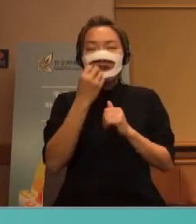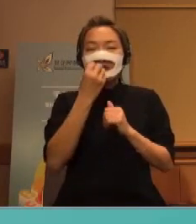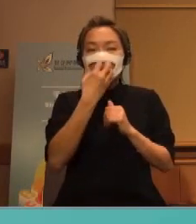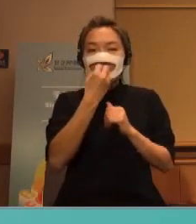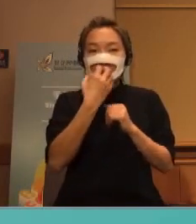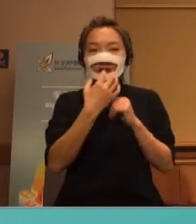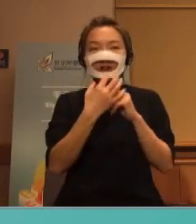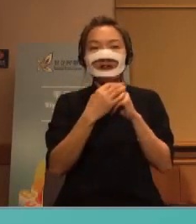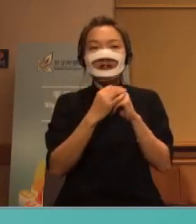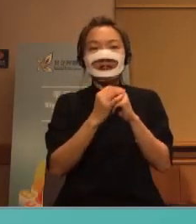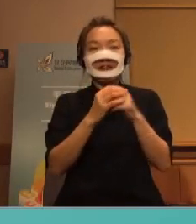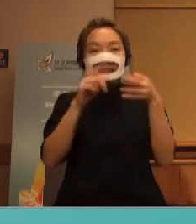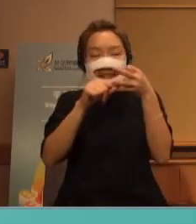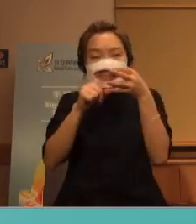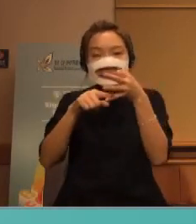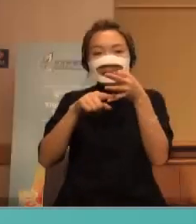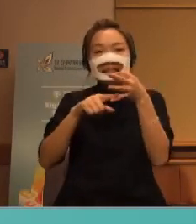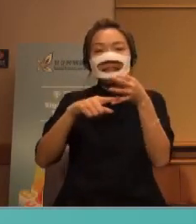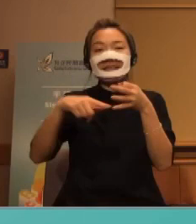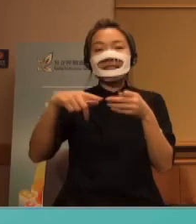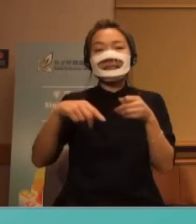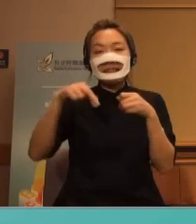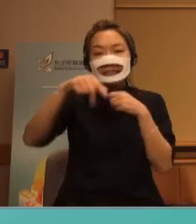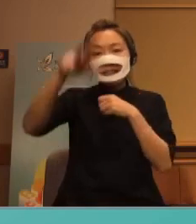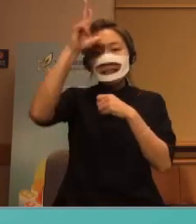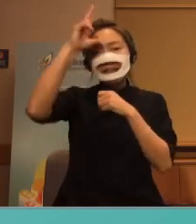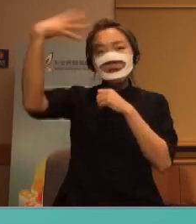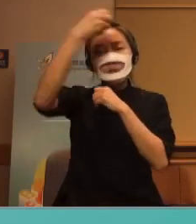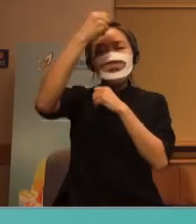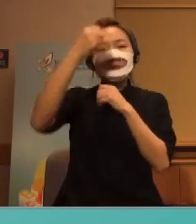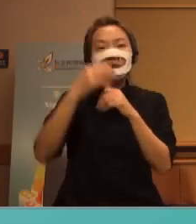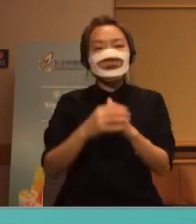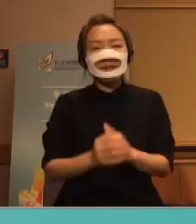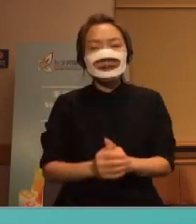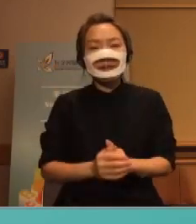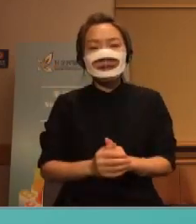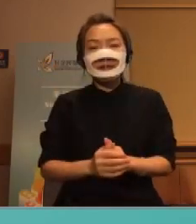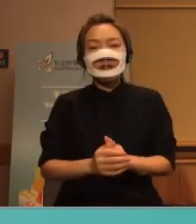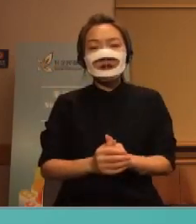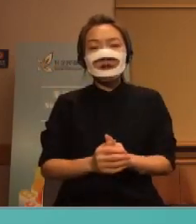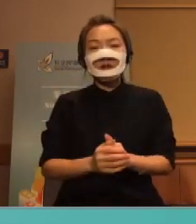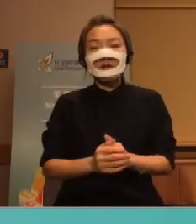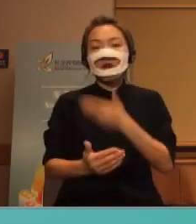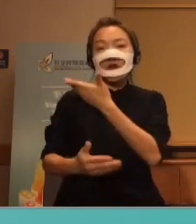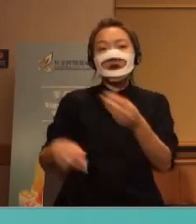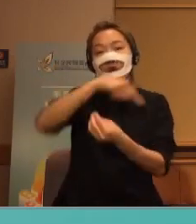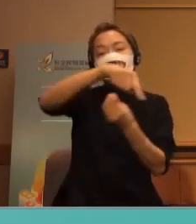be great to hear your vision of the environmental impact in Web3.